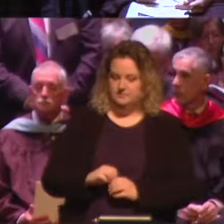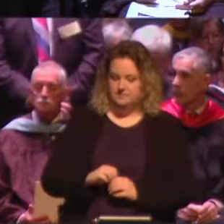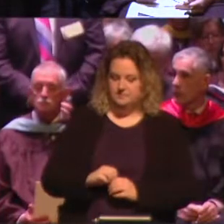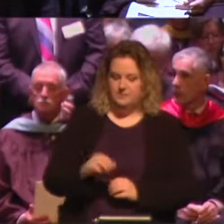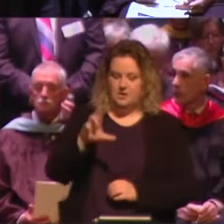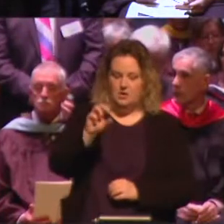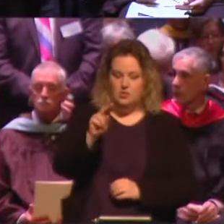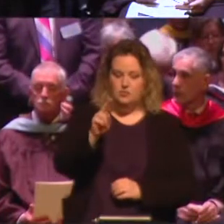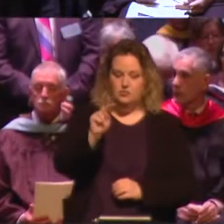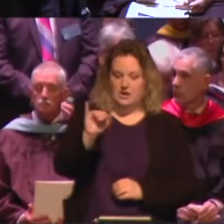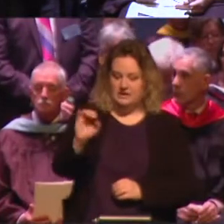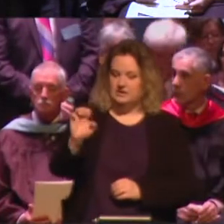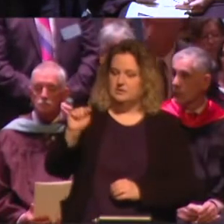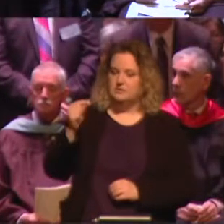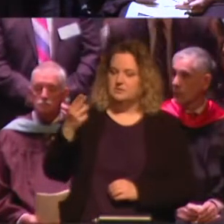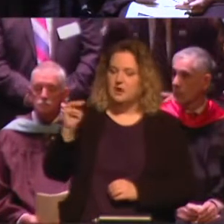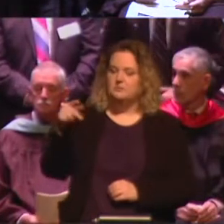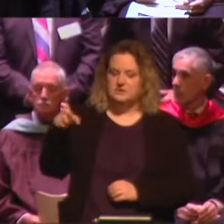Mr. Ronnie Thompson.